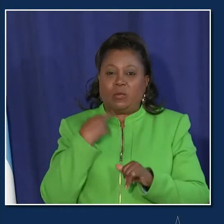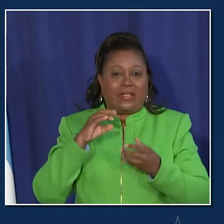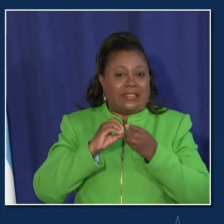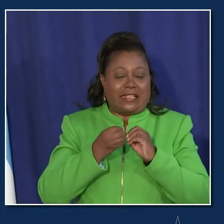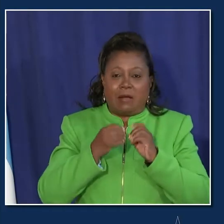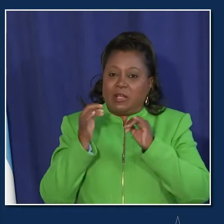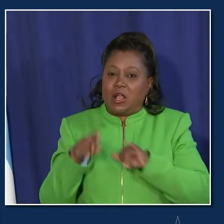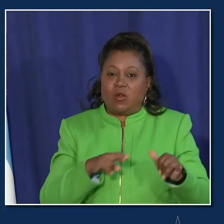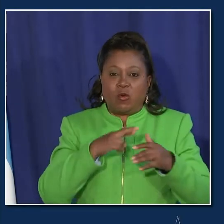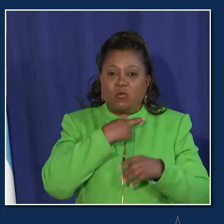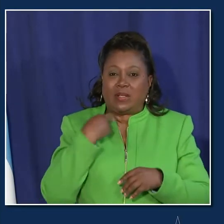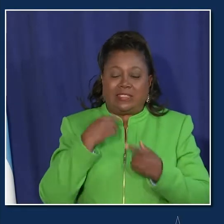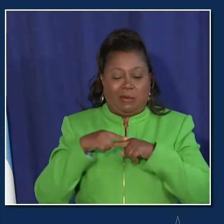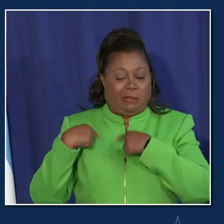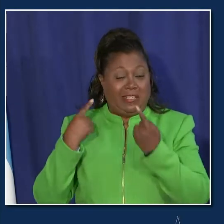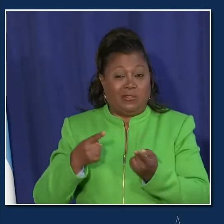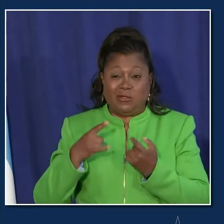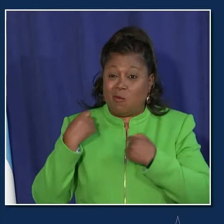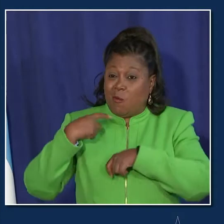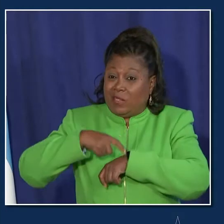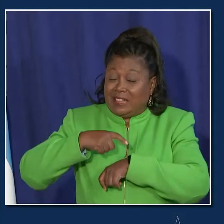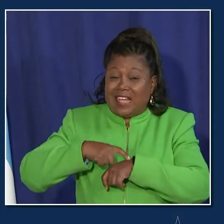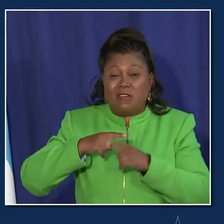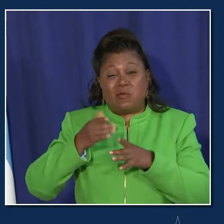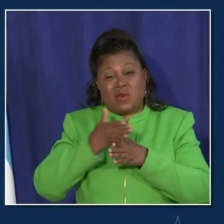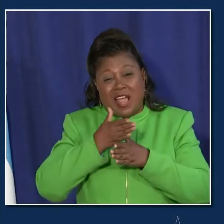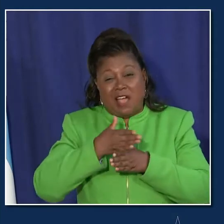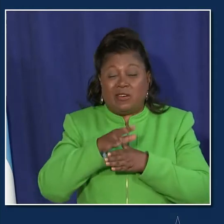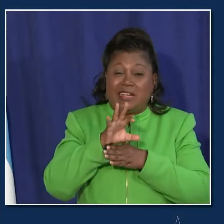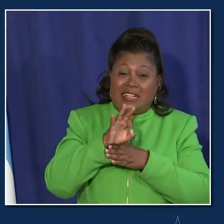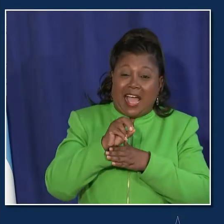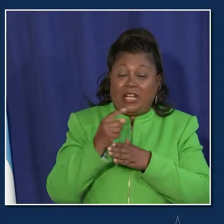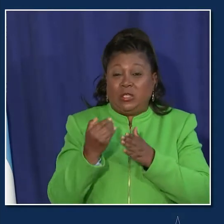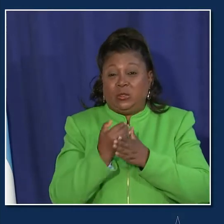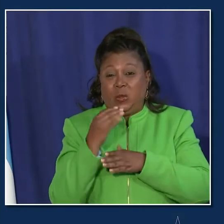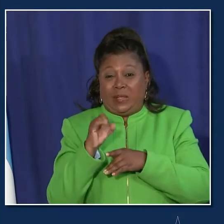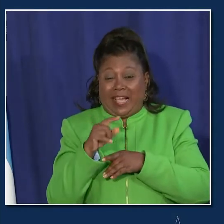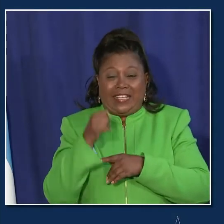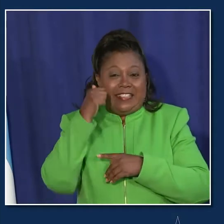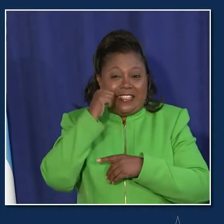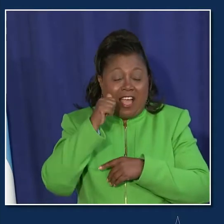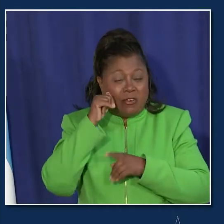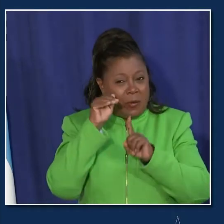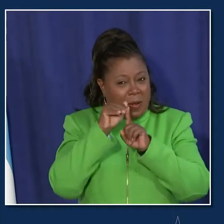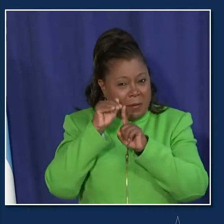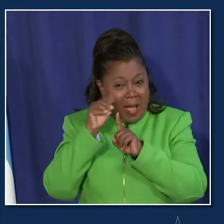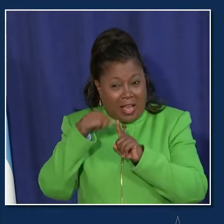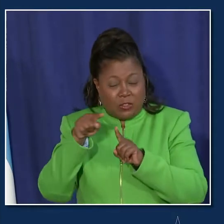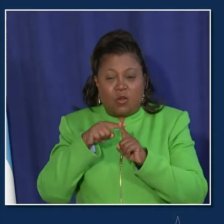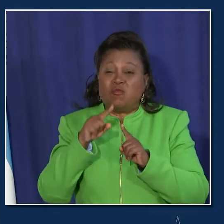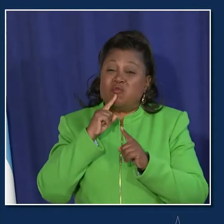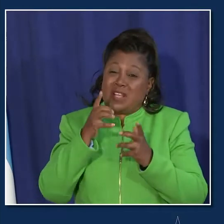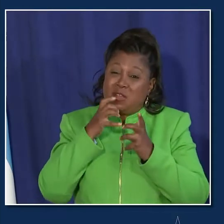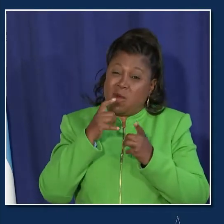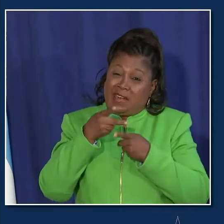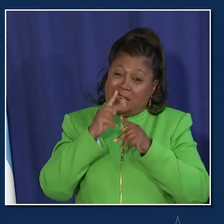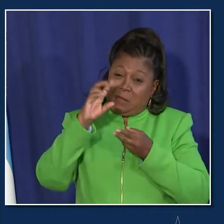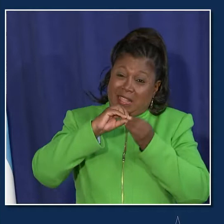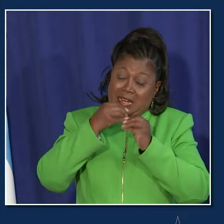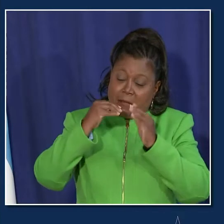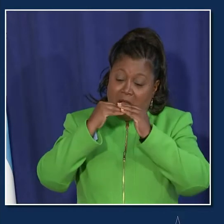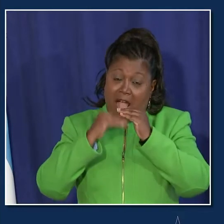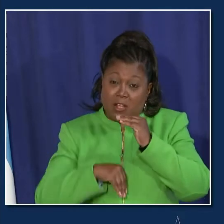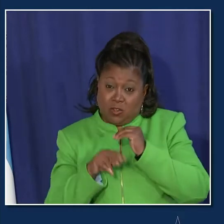numbers and risk matrix we've been using all along. We're averaging 90 new cases a day every day. To remind you, we really want to keep that number